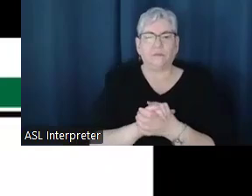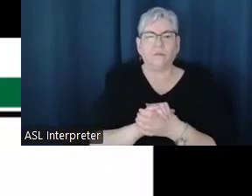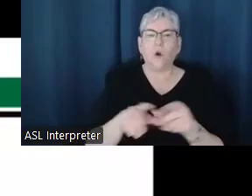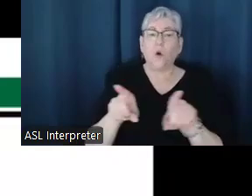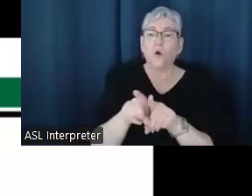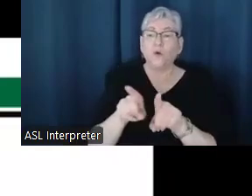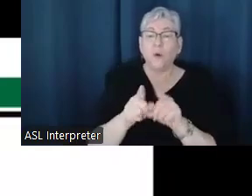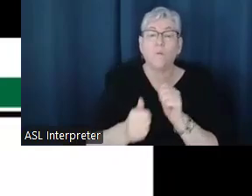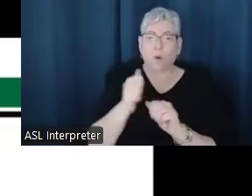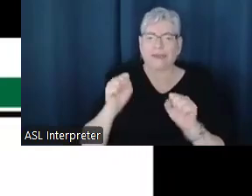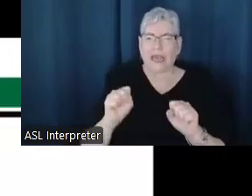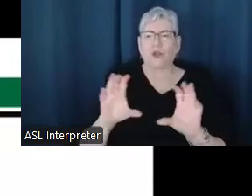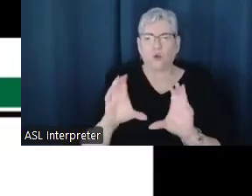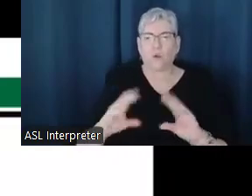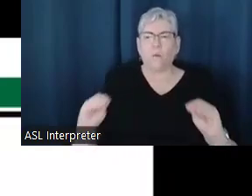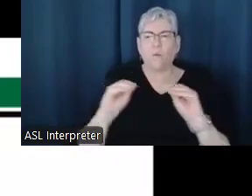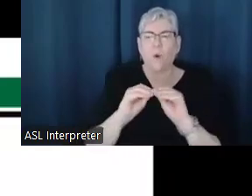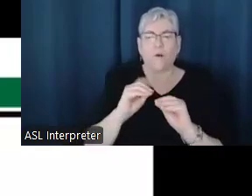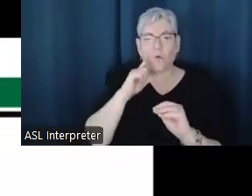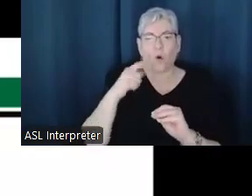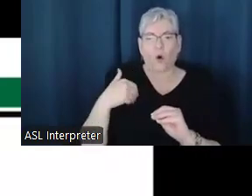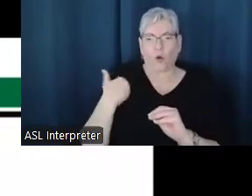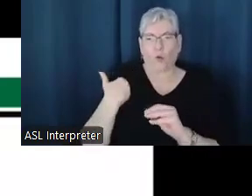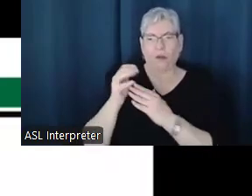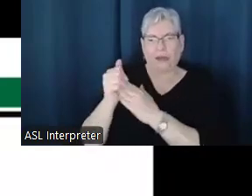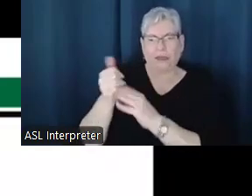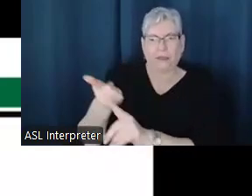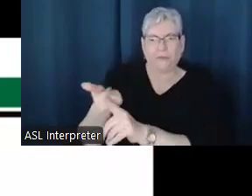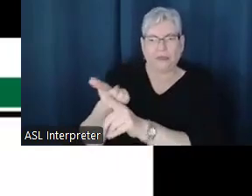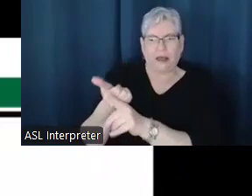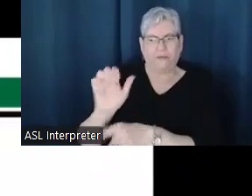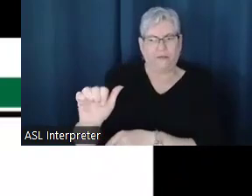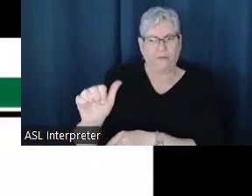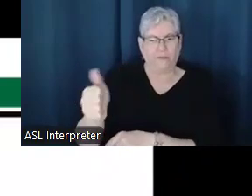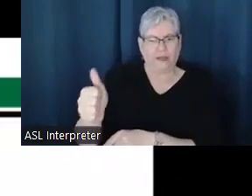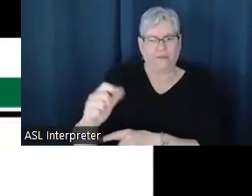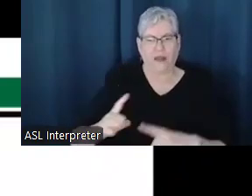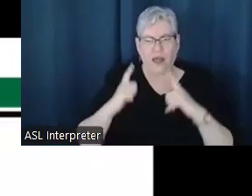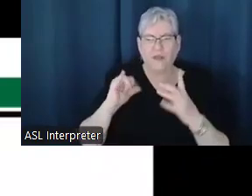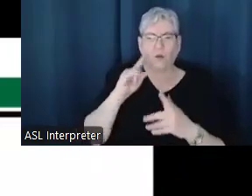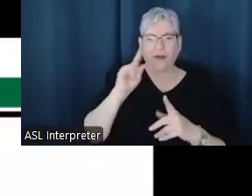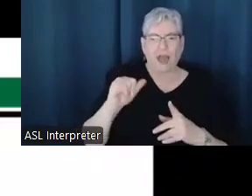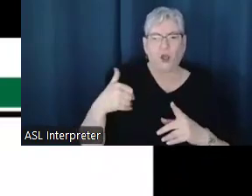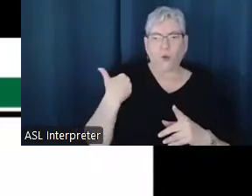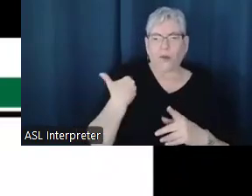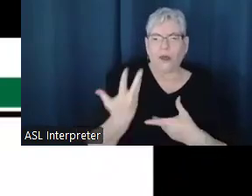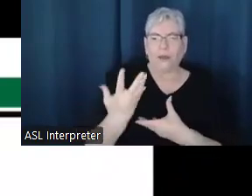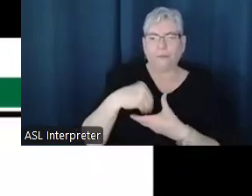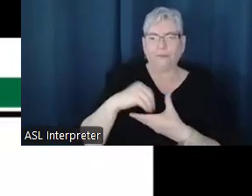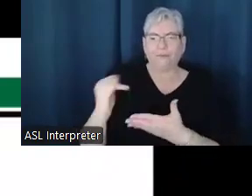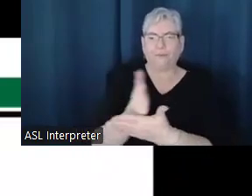done in terms of youth leading their own lives. And that's really where this youth engagement continuum comes